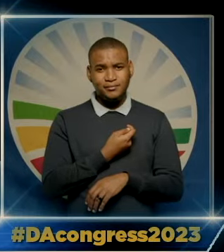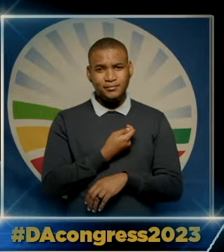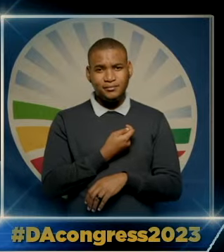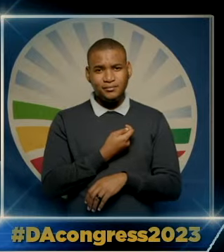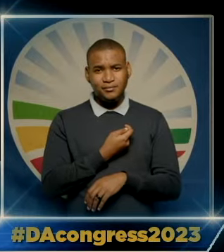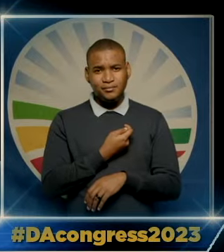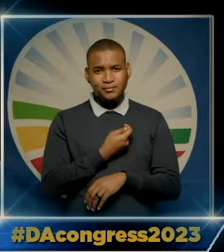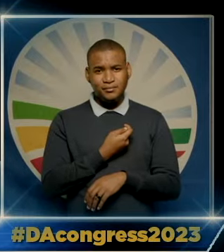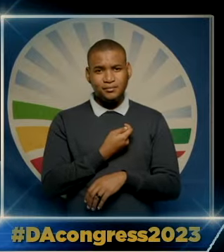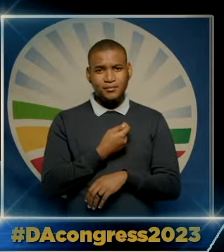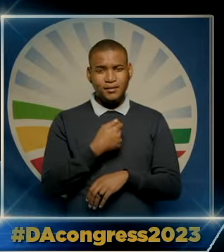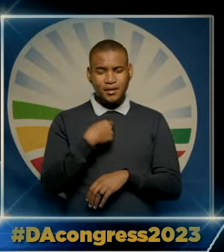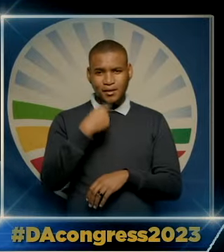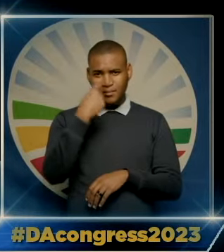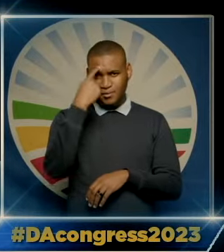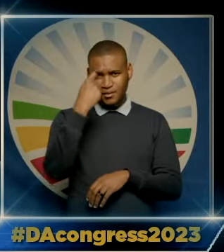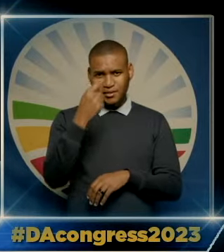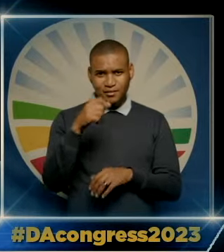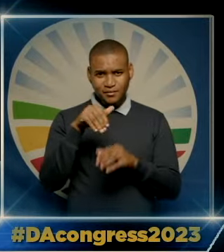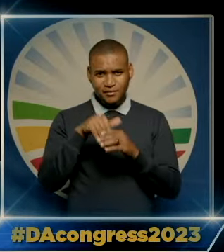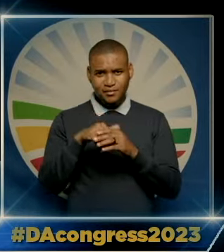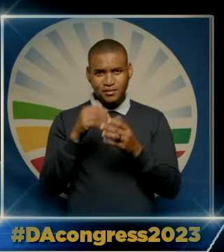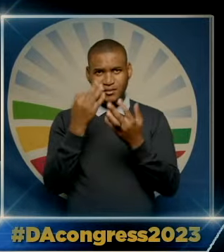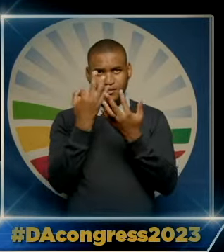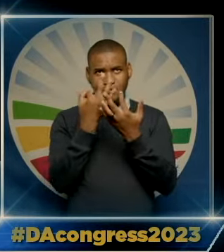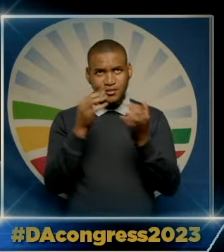I believe in freedom.